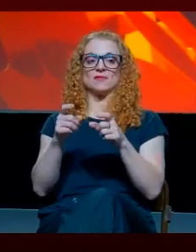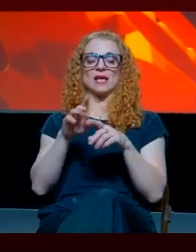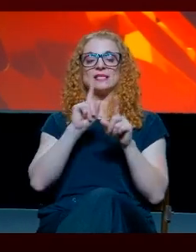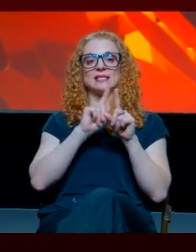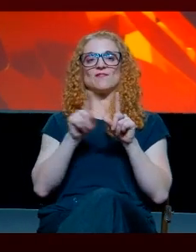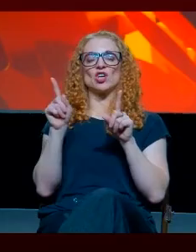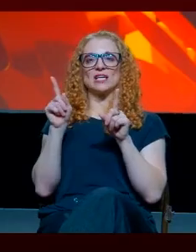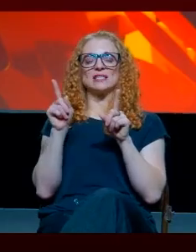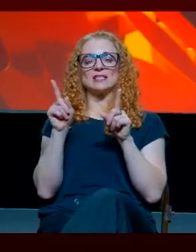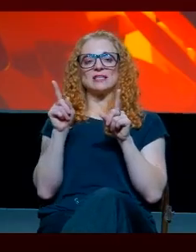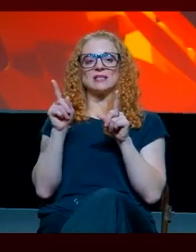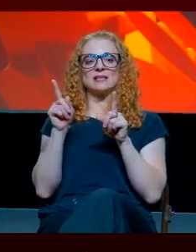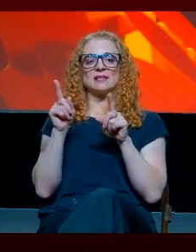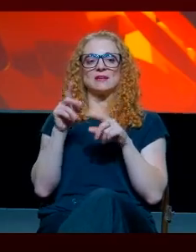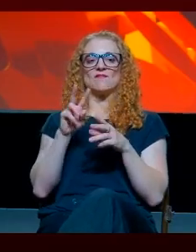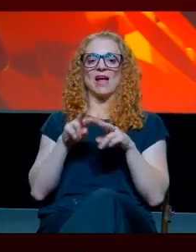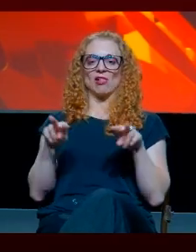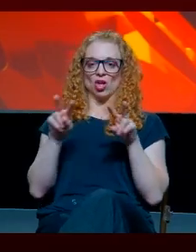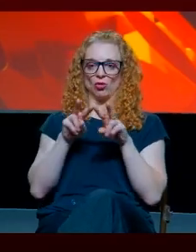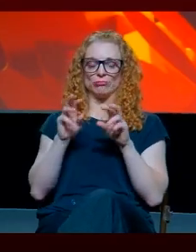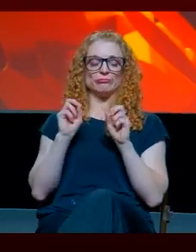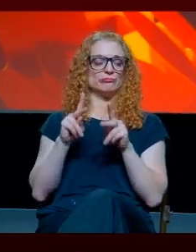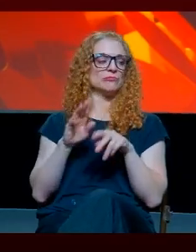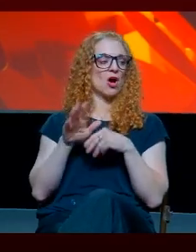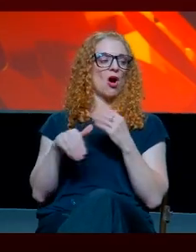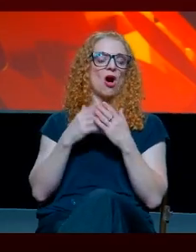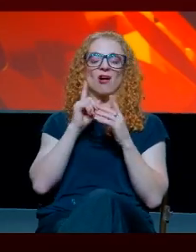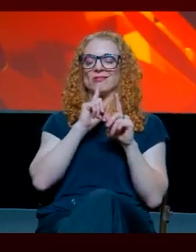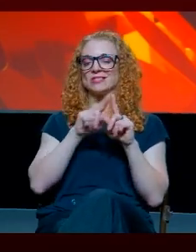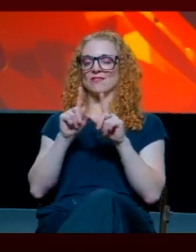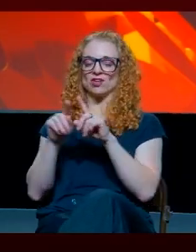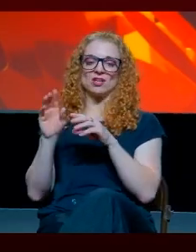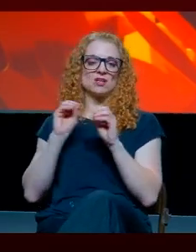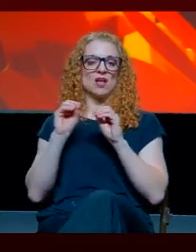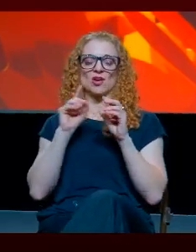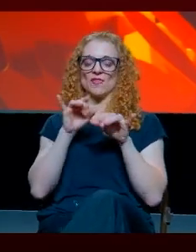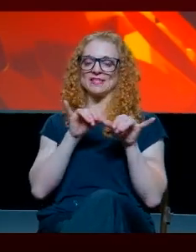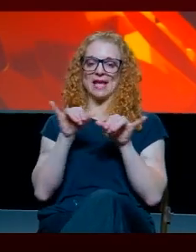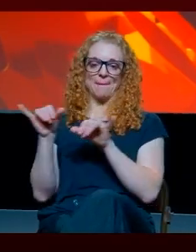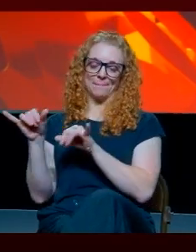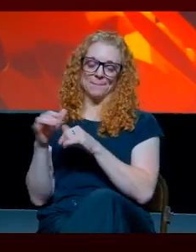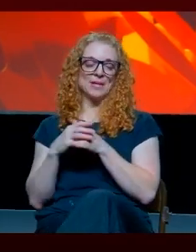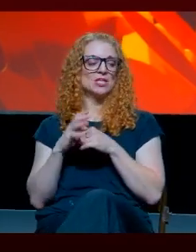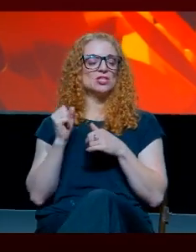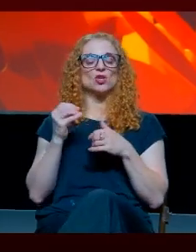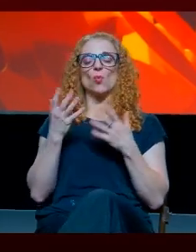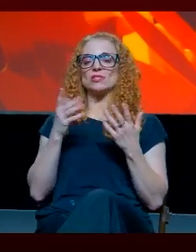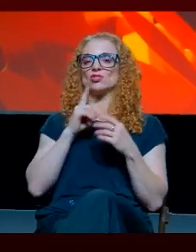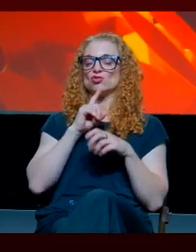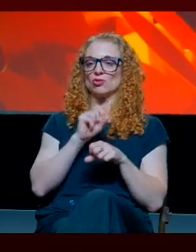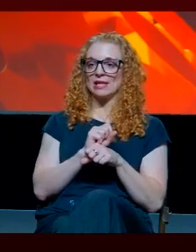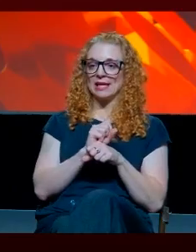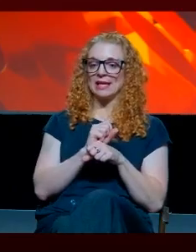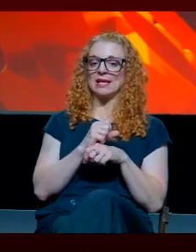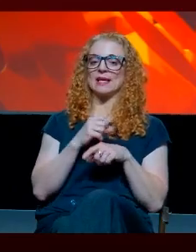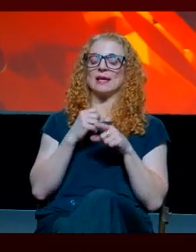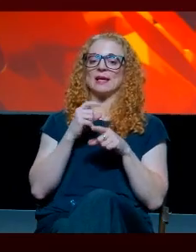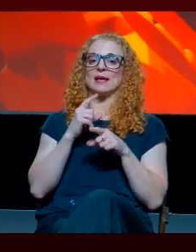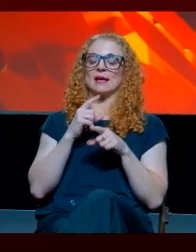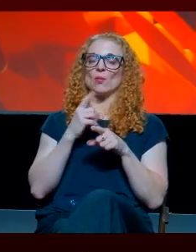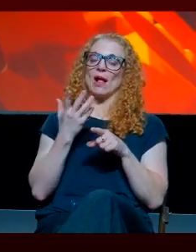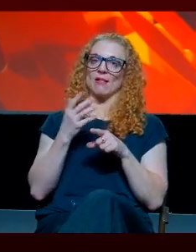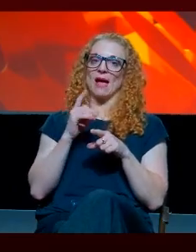different value, okay? All of them are different. None of them are the same. What is truly, and in fact, if I take a sort